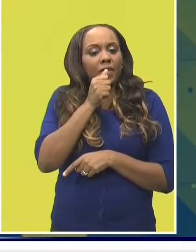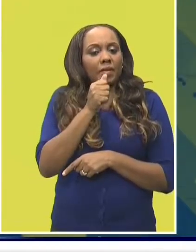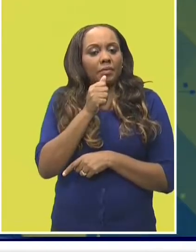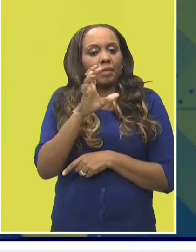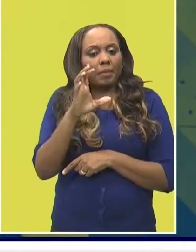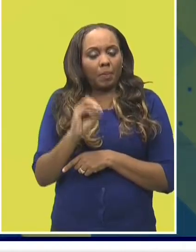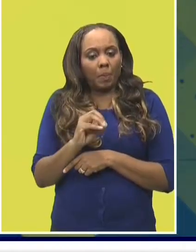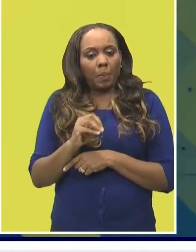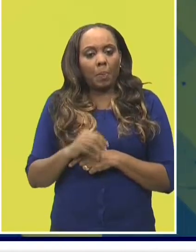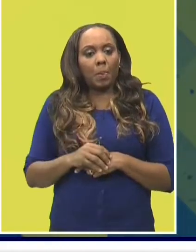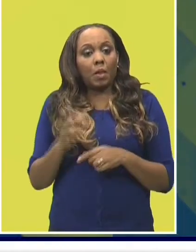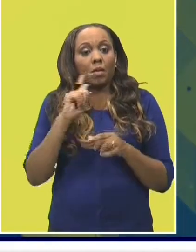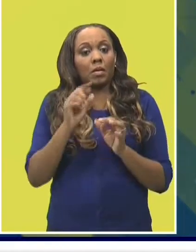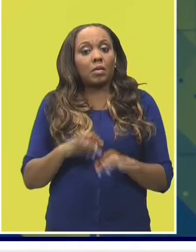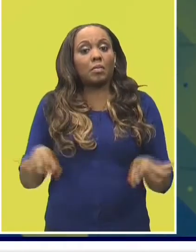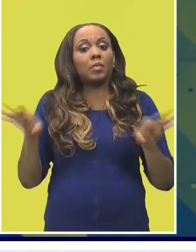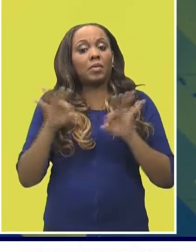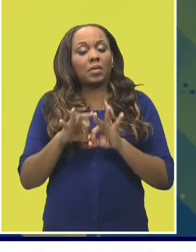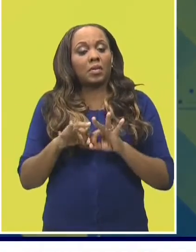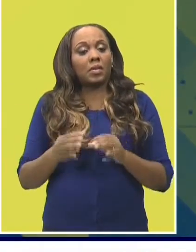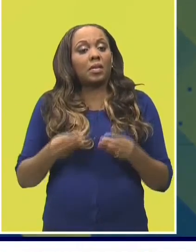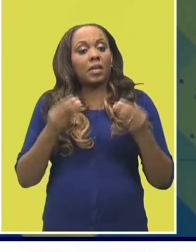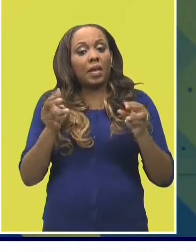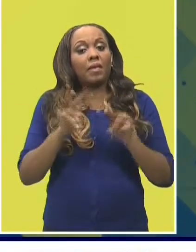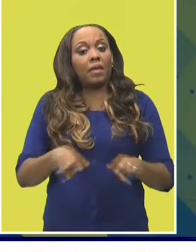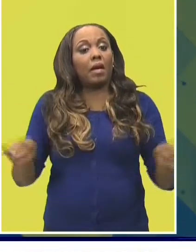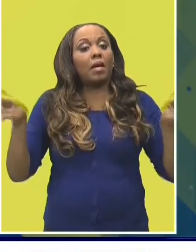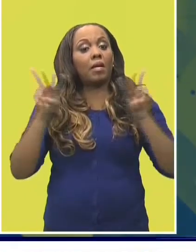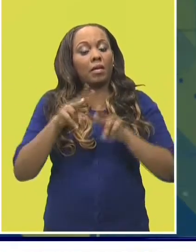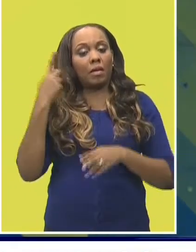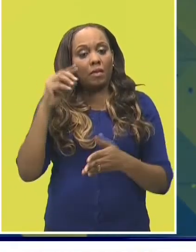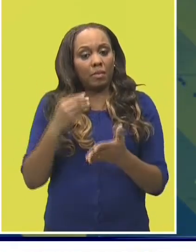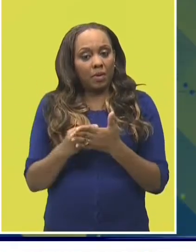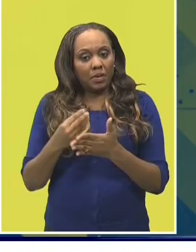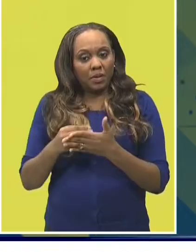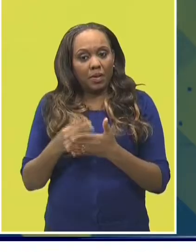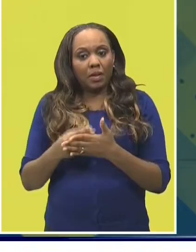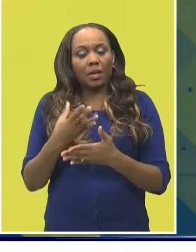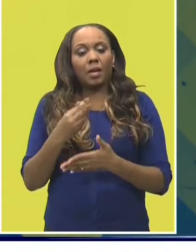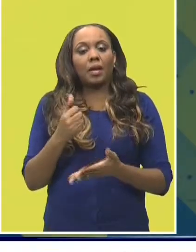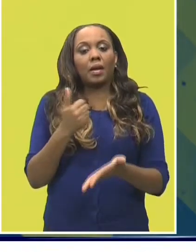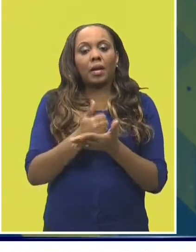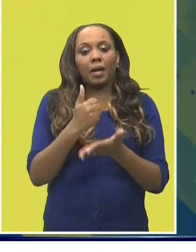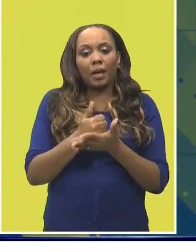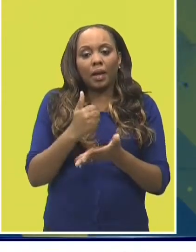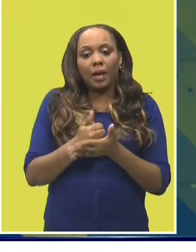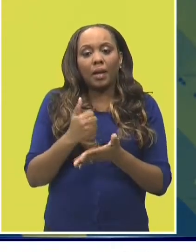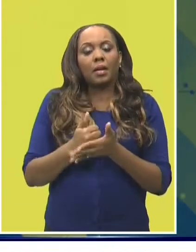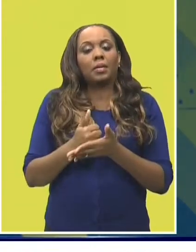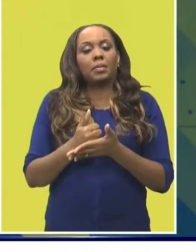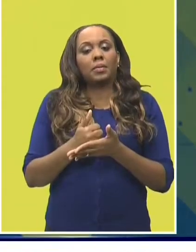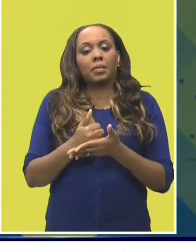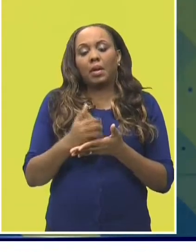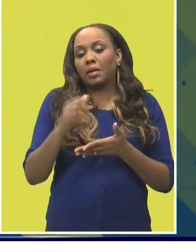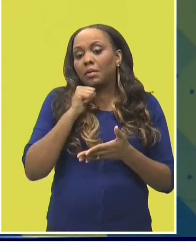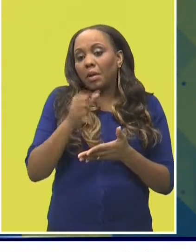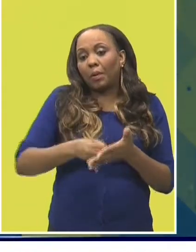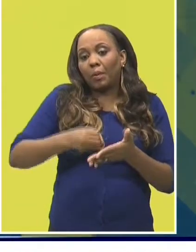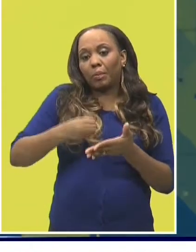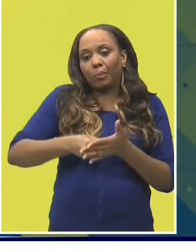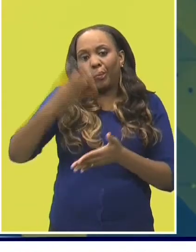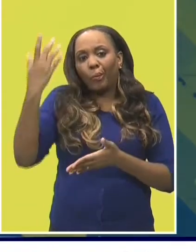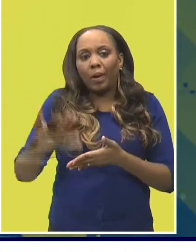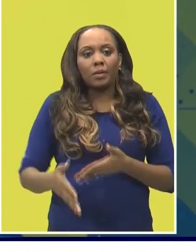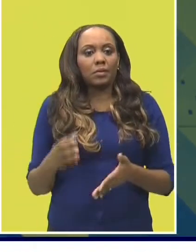sector deliver value for money on all projects and help to avoid wastage of public funds.